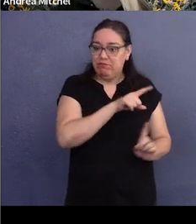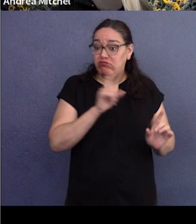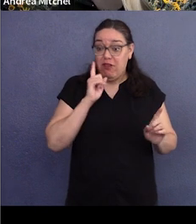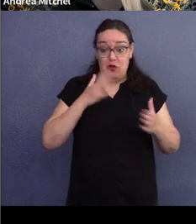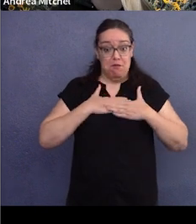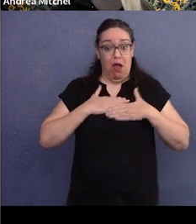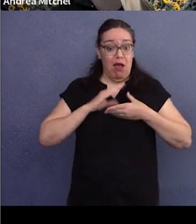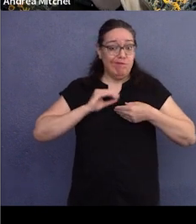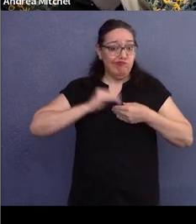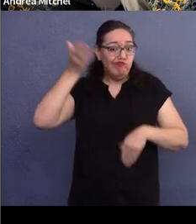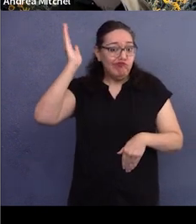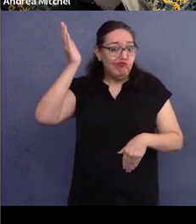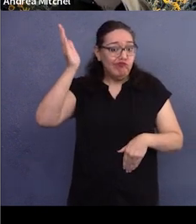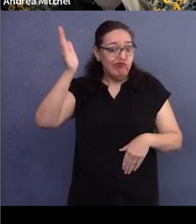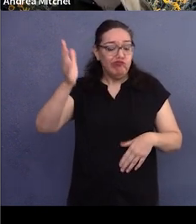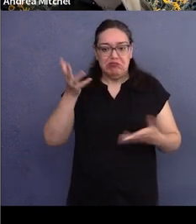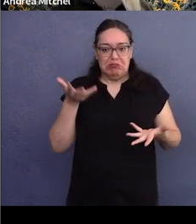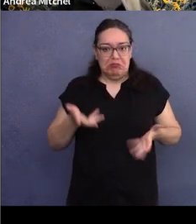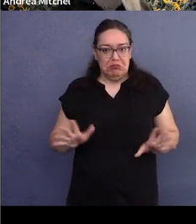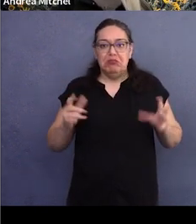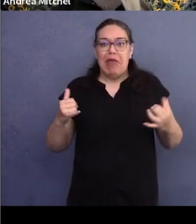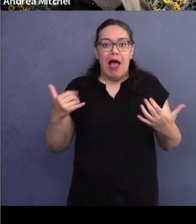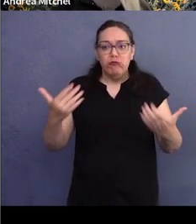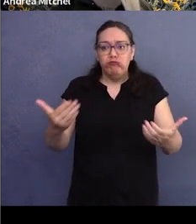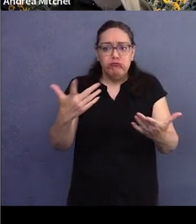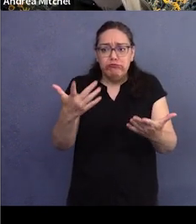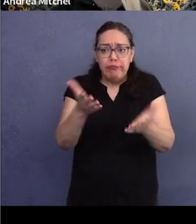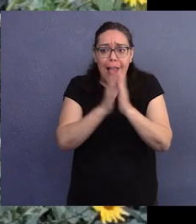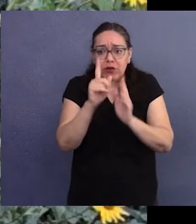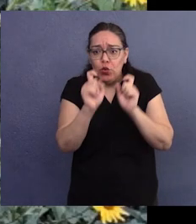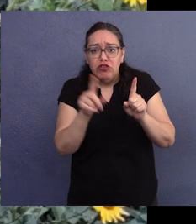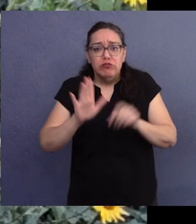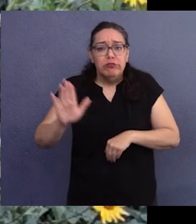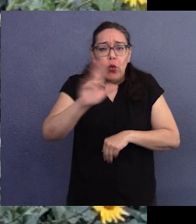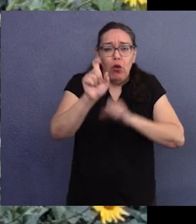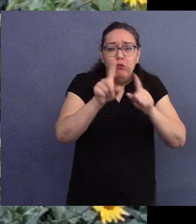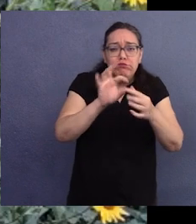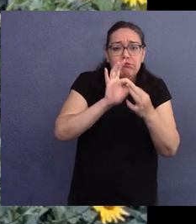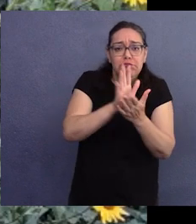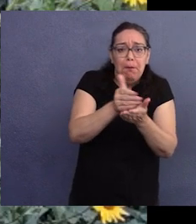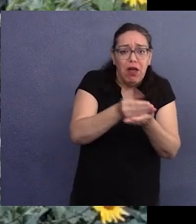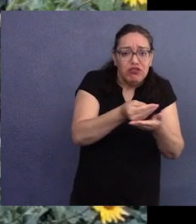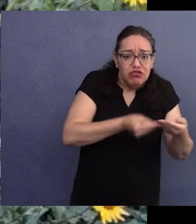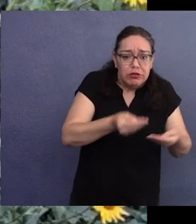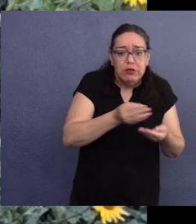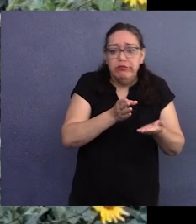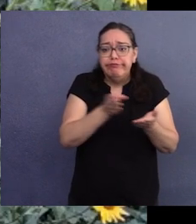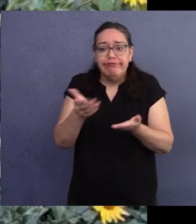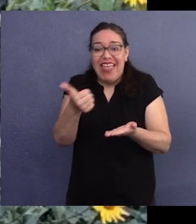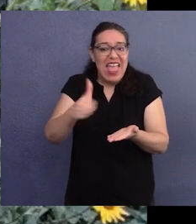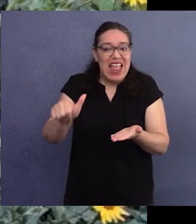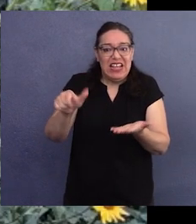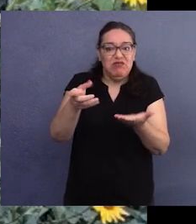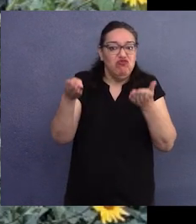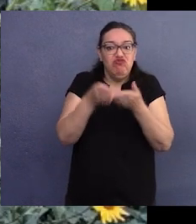some questions. Let's talk about any questions you have on budgets, any questions you have on anything in